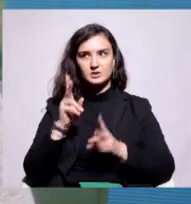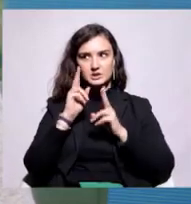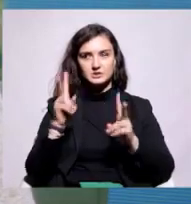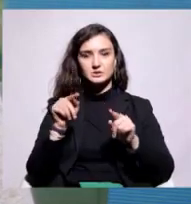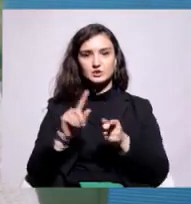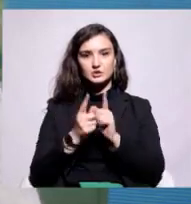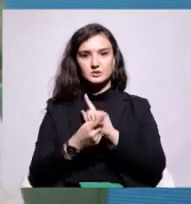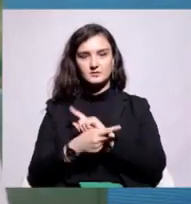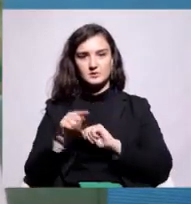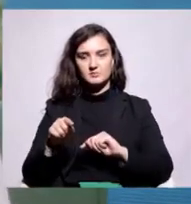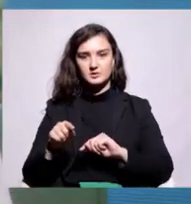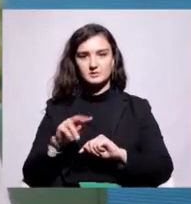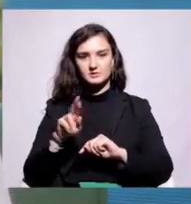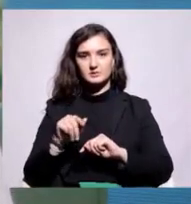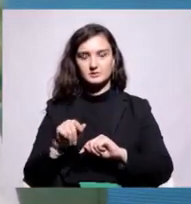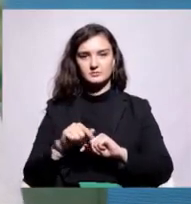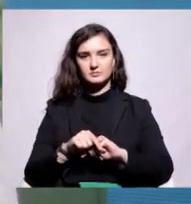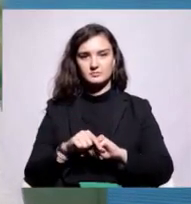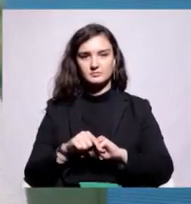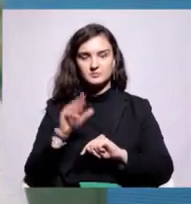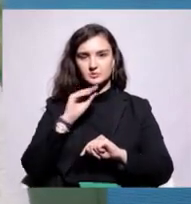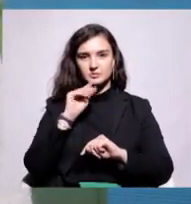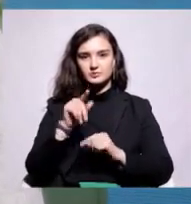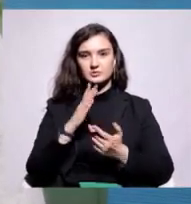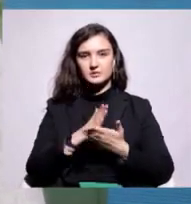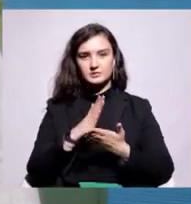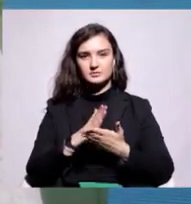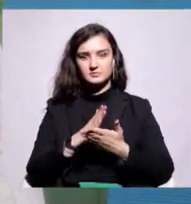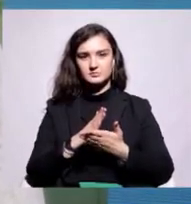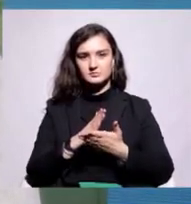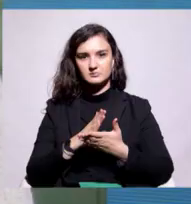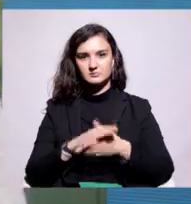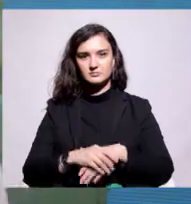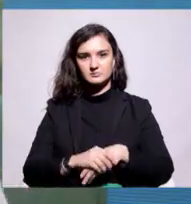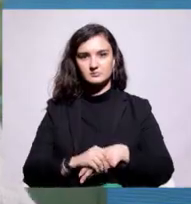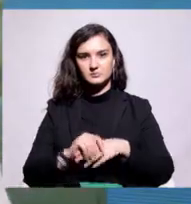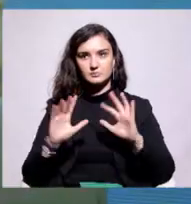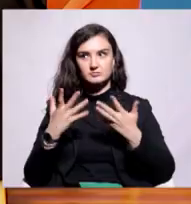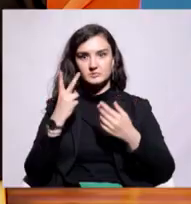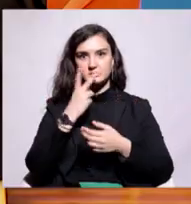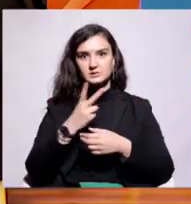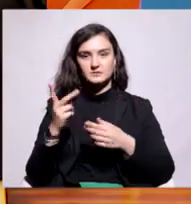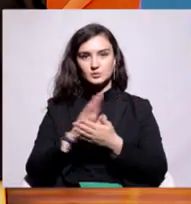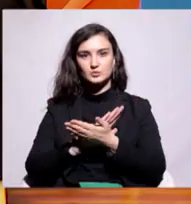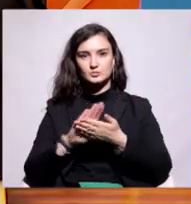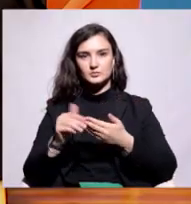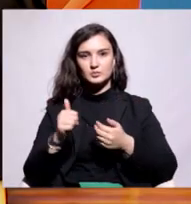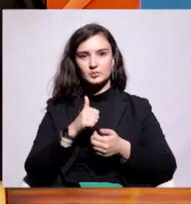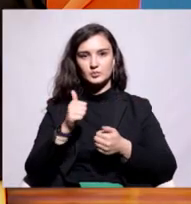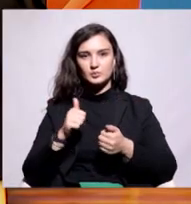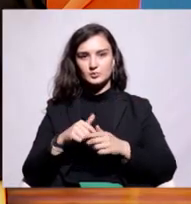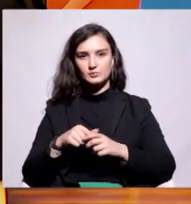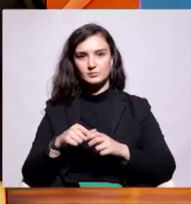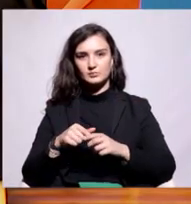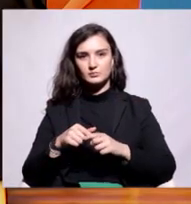these changes, but when you are taken out of it, like Rip, suddenly you see clearly how life was before and how